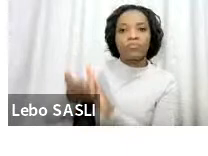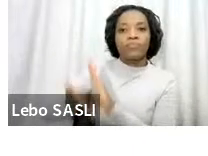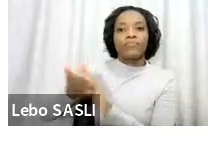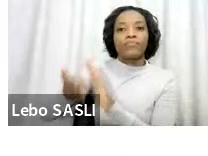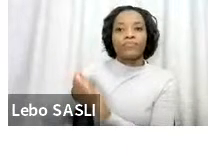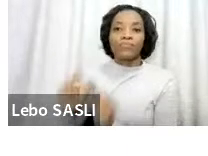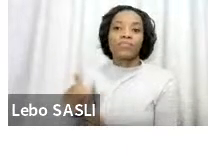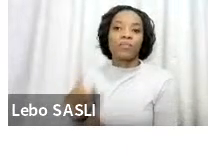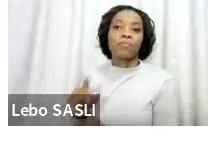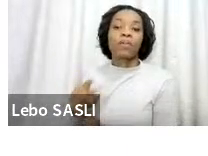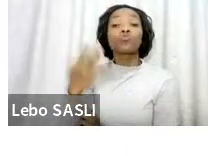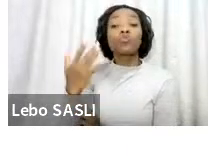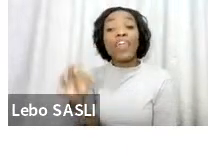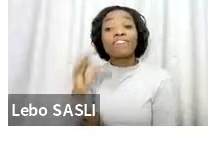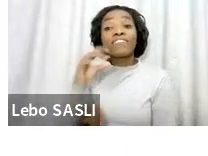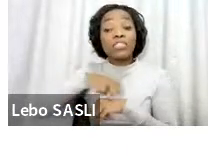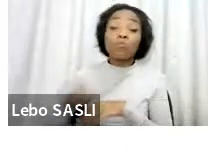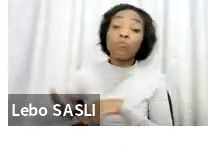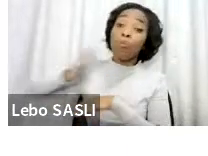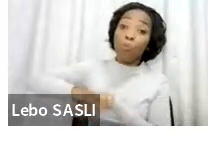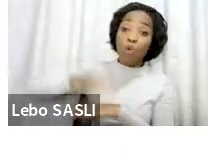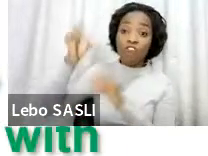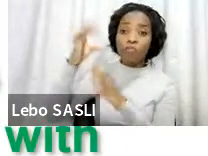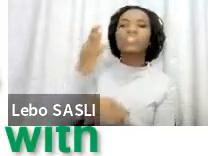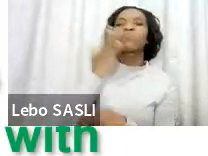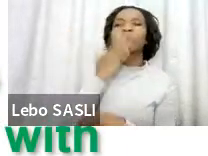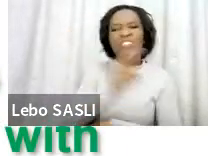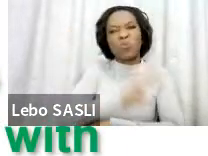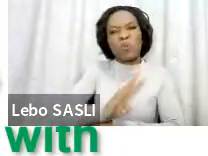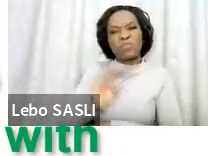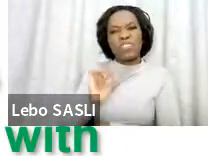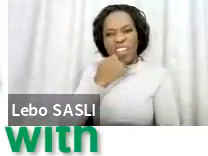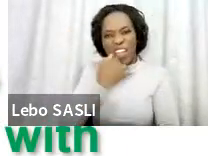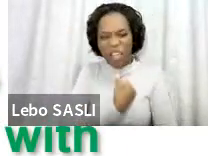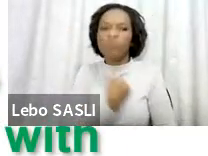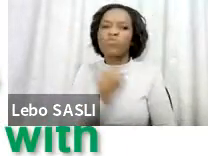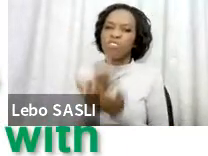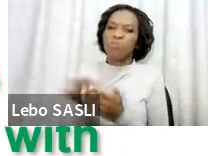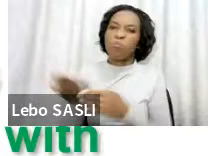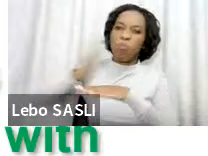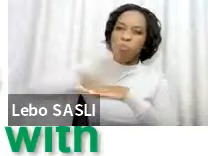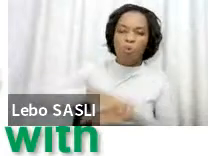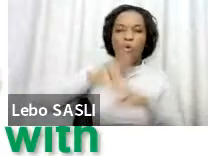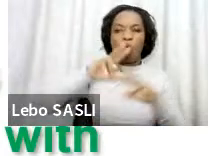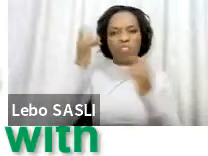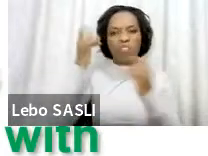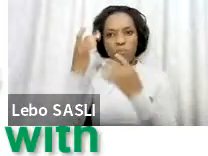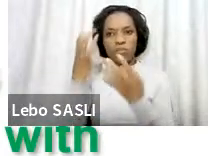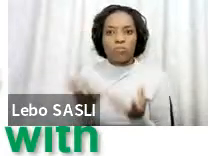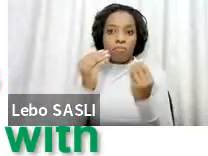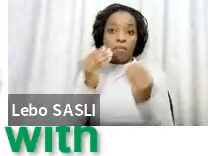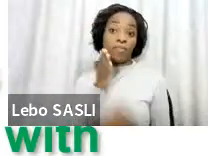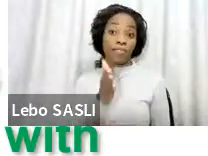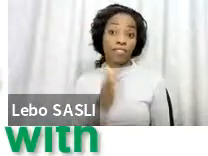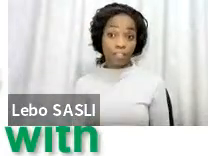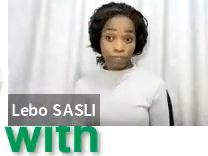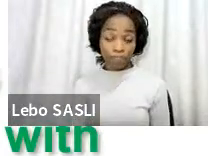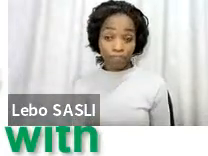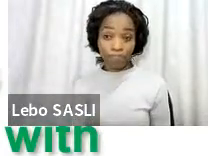regard, please go to our website for you to get more information on this systemic cases that we